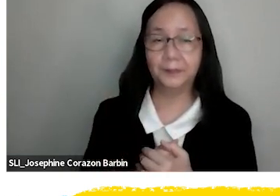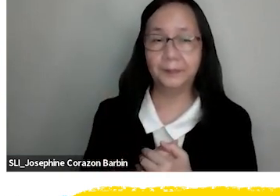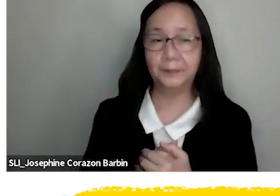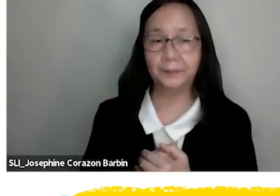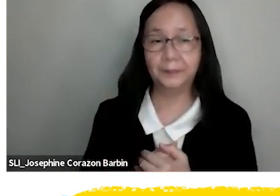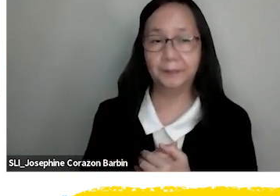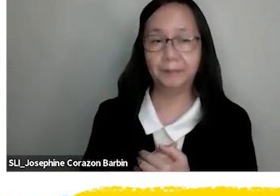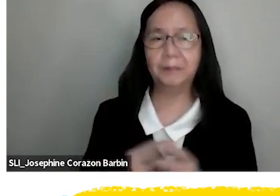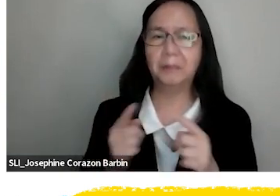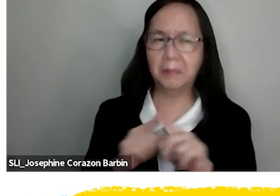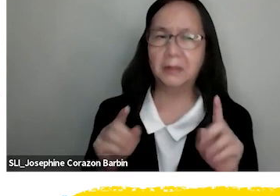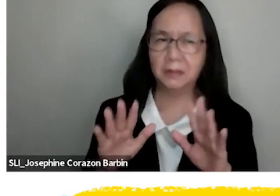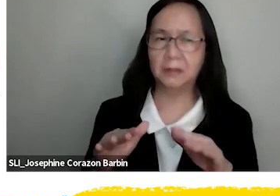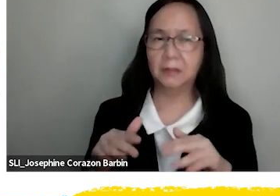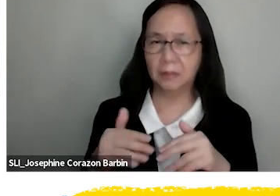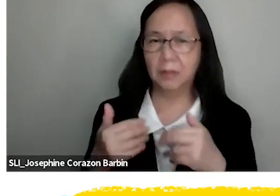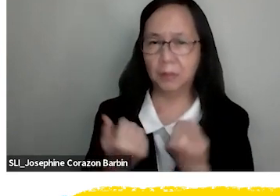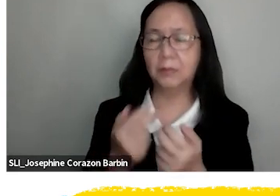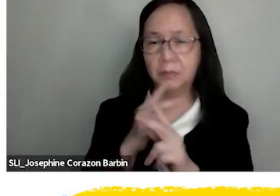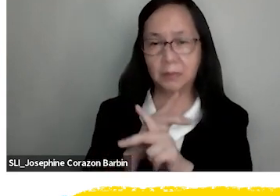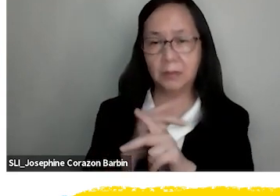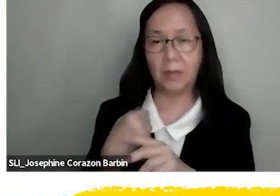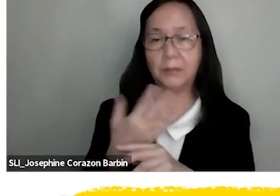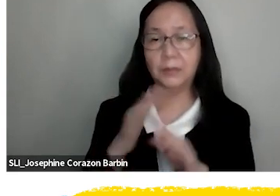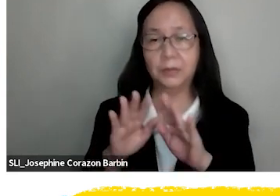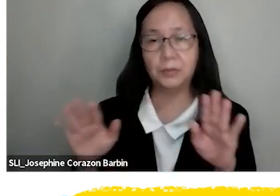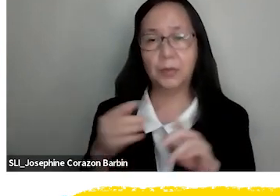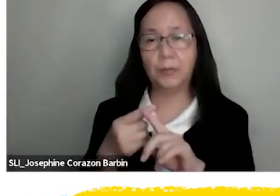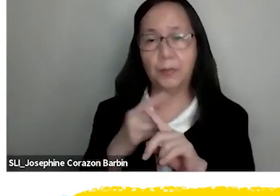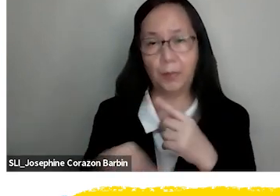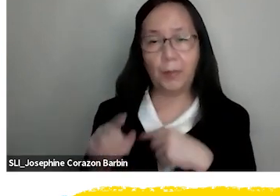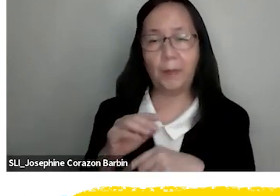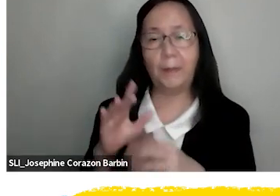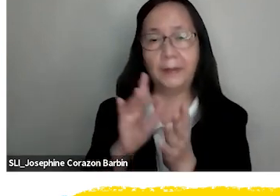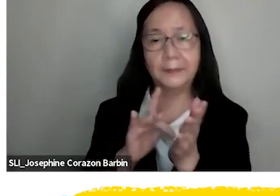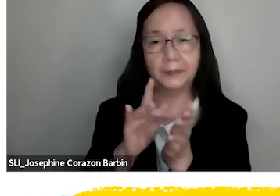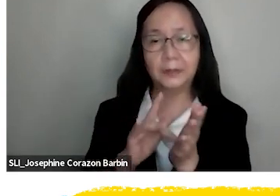But how can we protect all these children from online sexual exploitation and abuse?